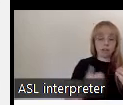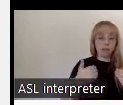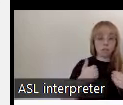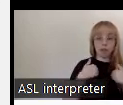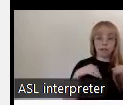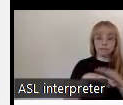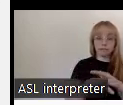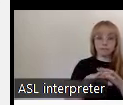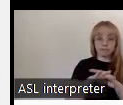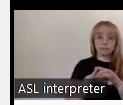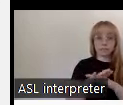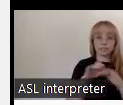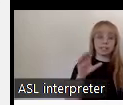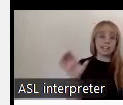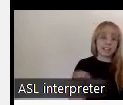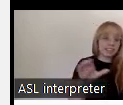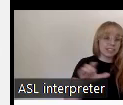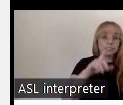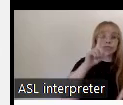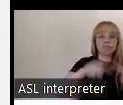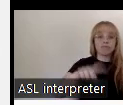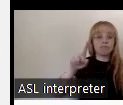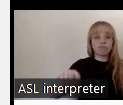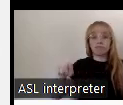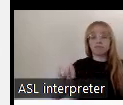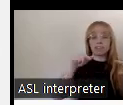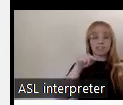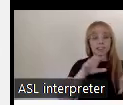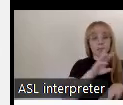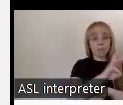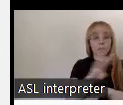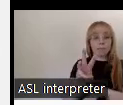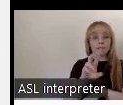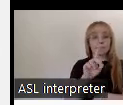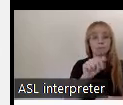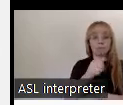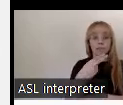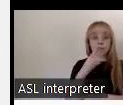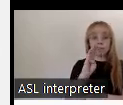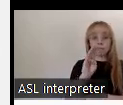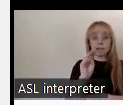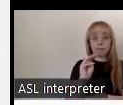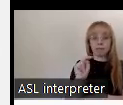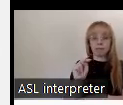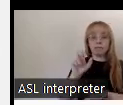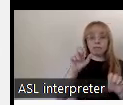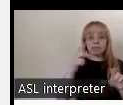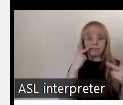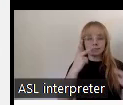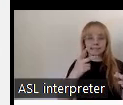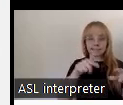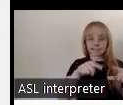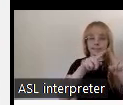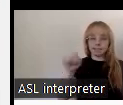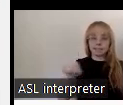access and Vault activities across the Disability Hub MN website, which is what you should be seeing on your screen right now. And